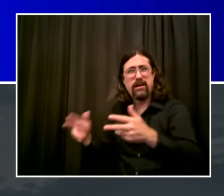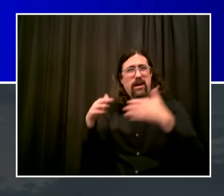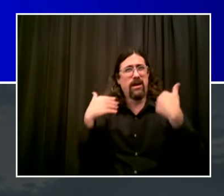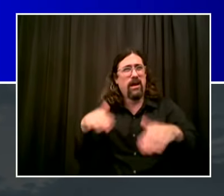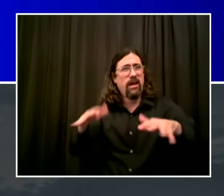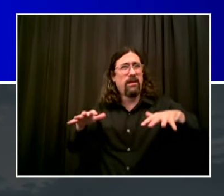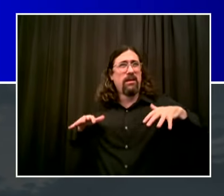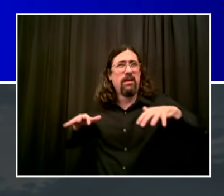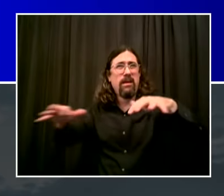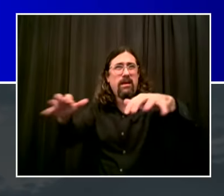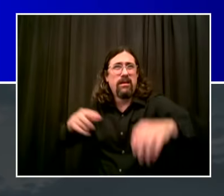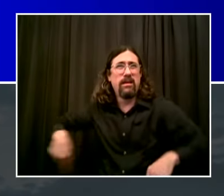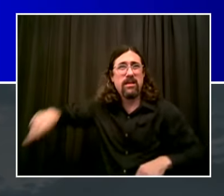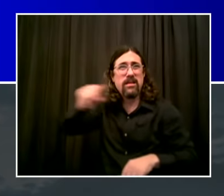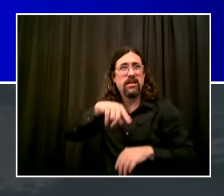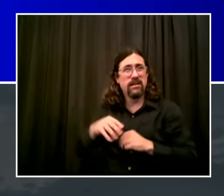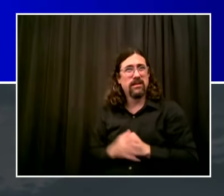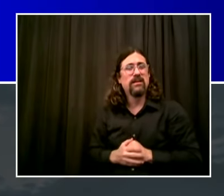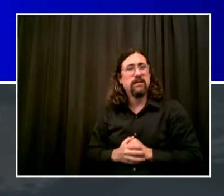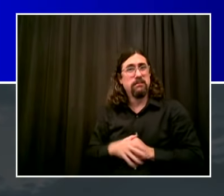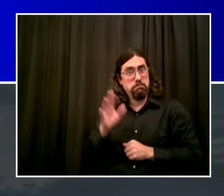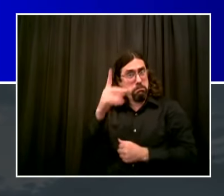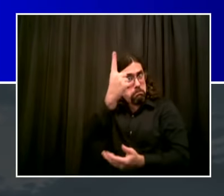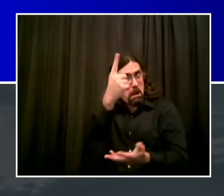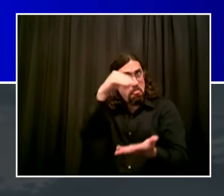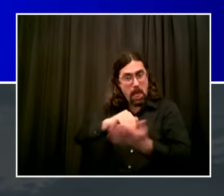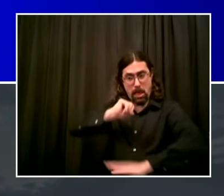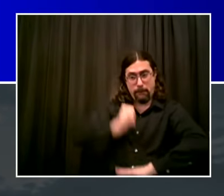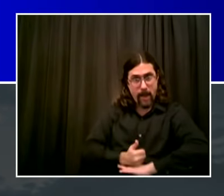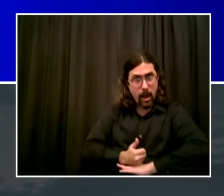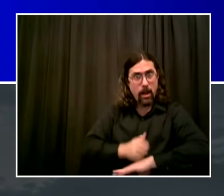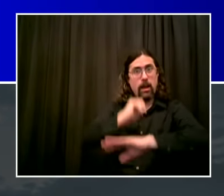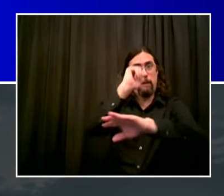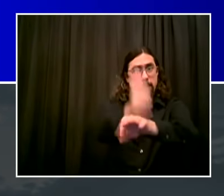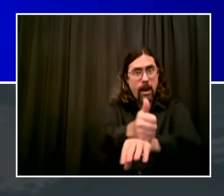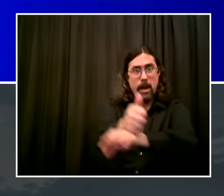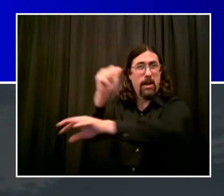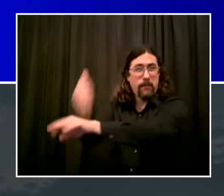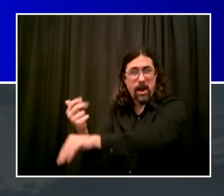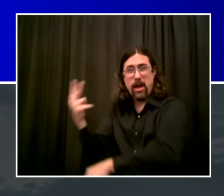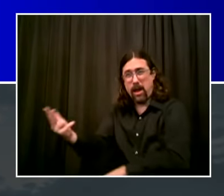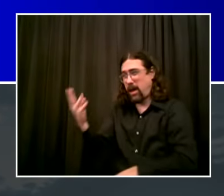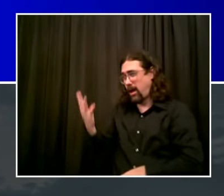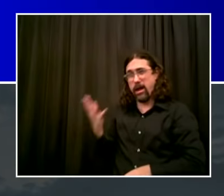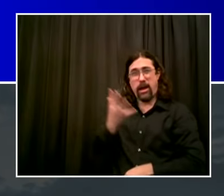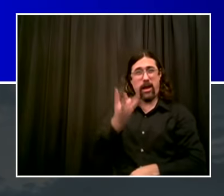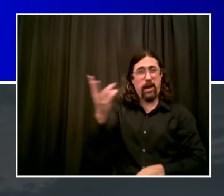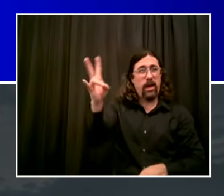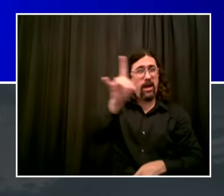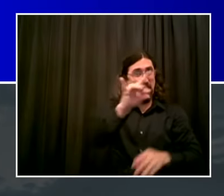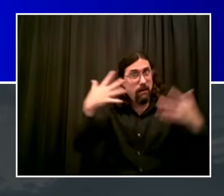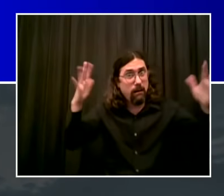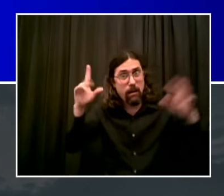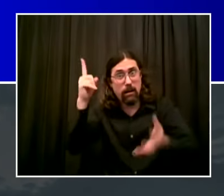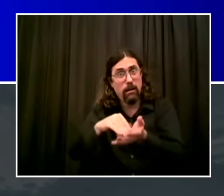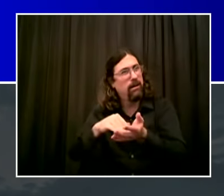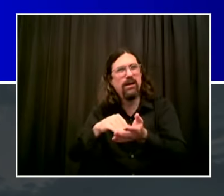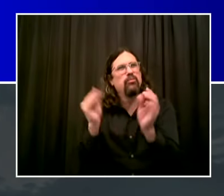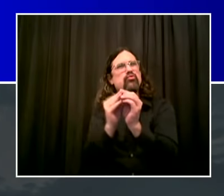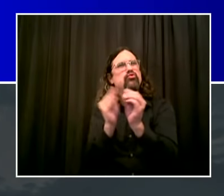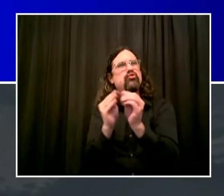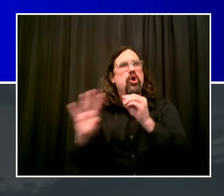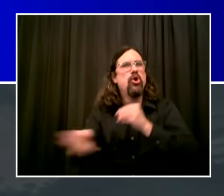make sure there's more and better options, and they are safe options. Now let's do our indicators. Number one, daily number